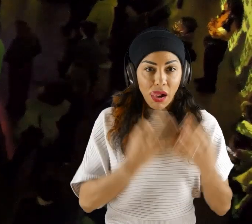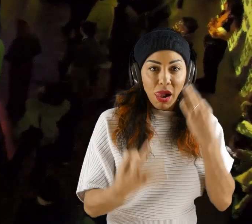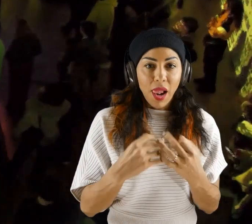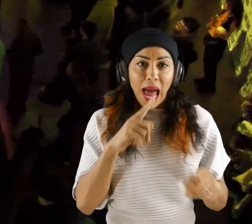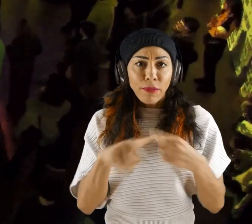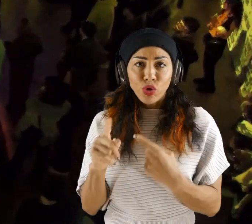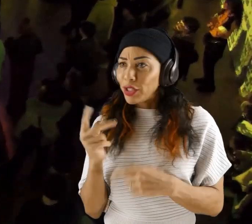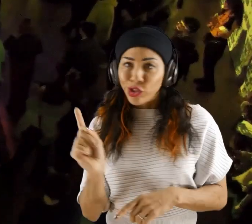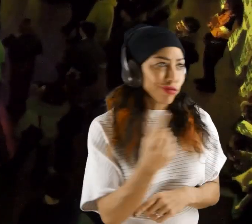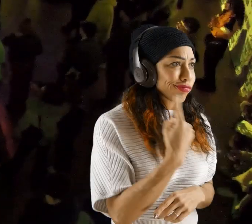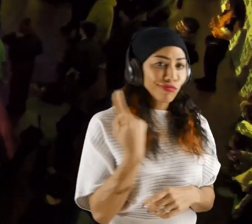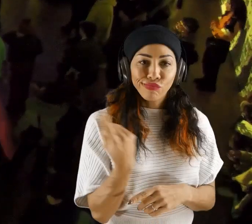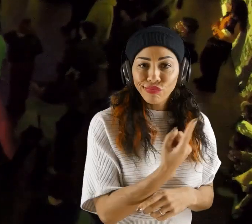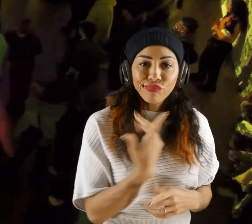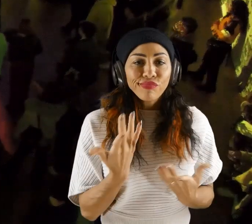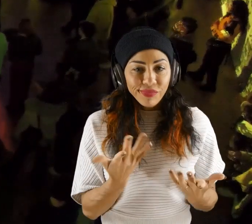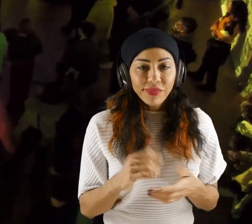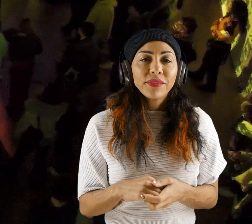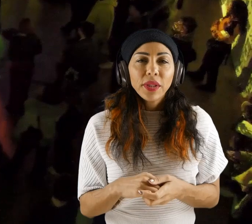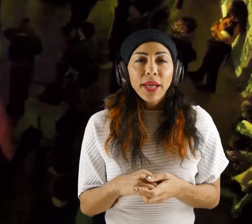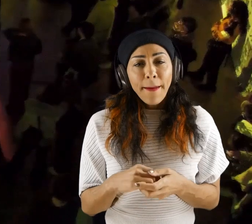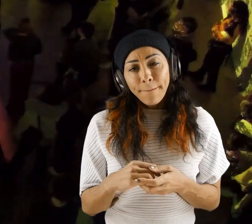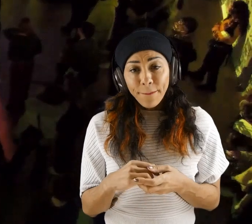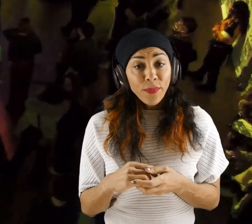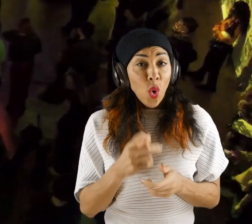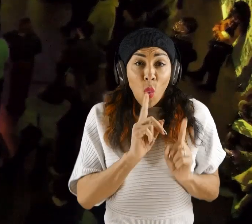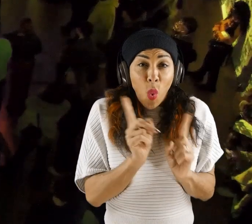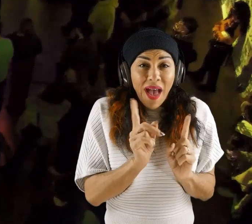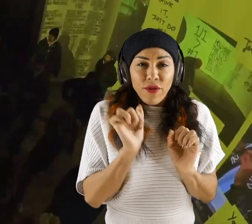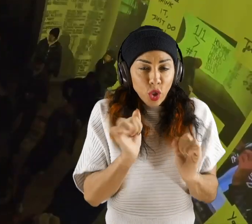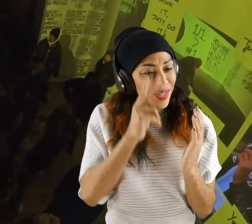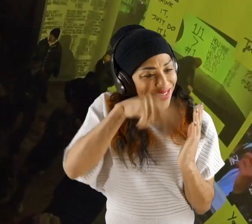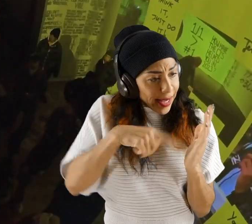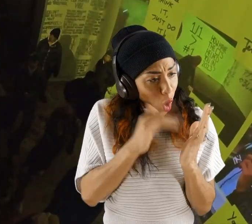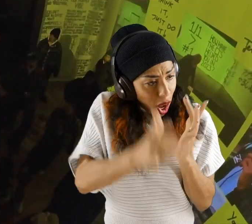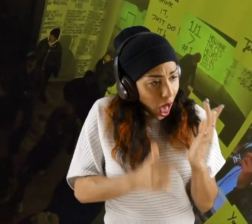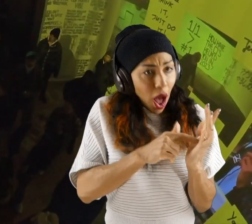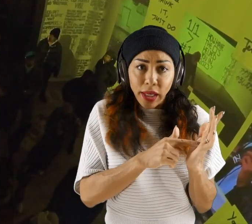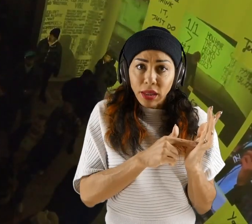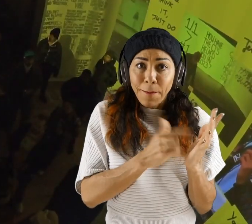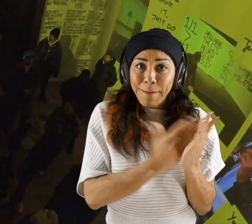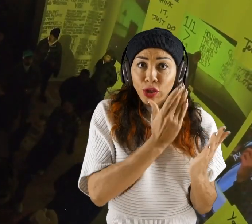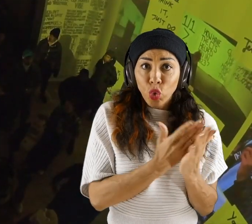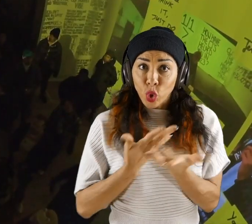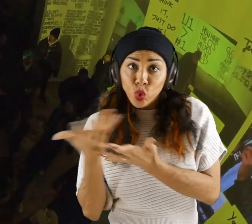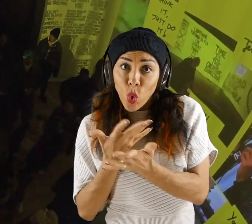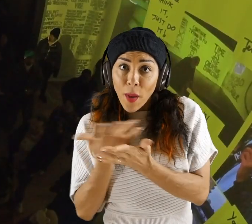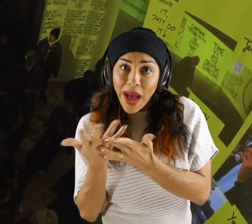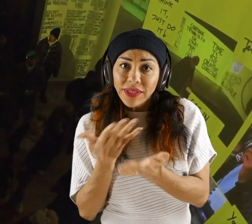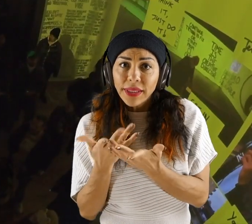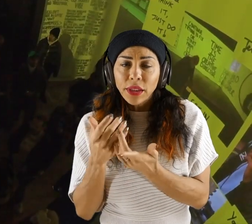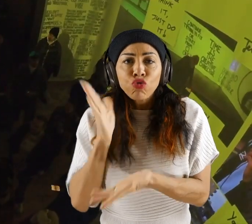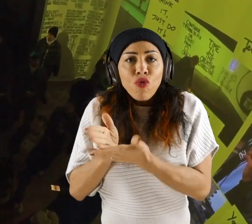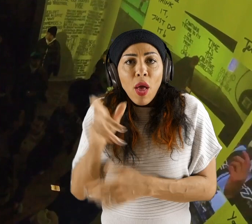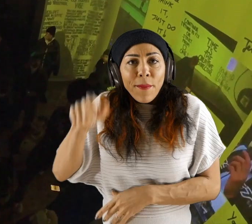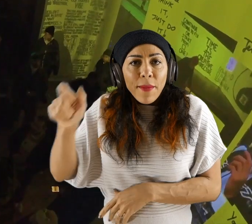Talk to people in real life about what you consume online. When I've been trying to explain this project to people, it